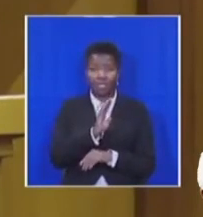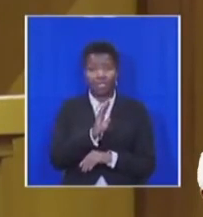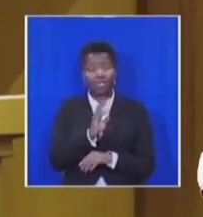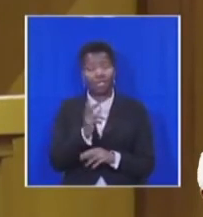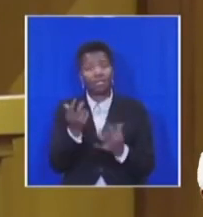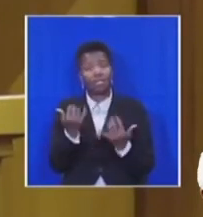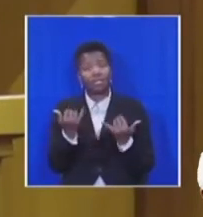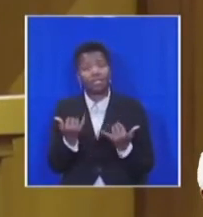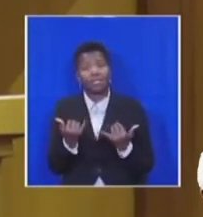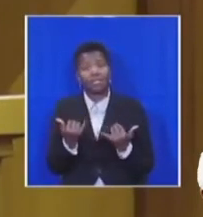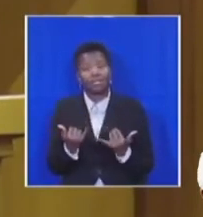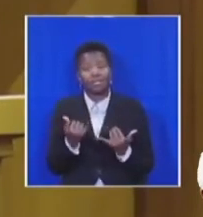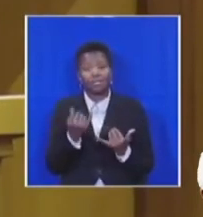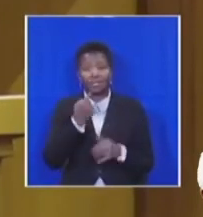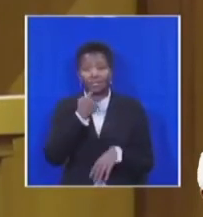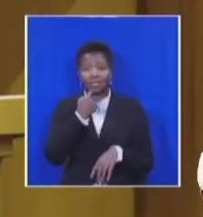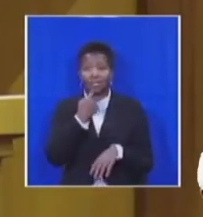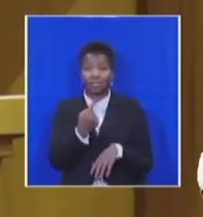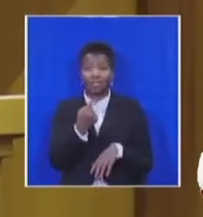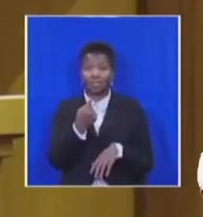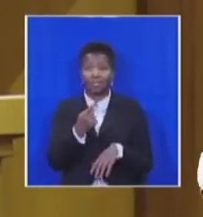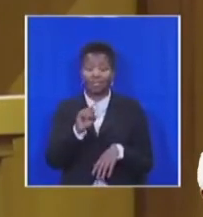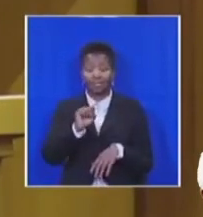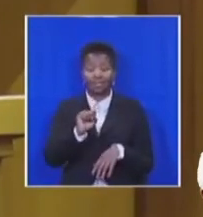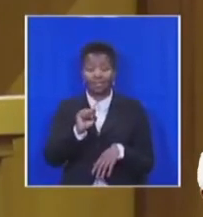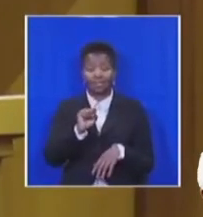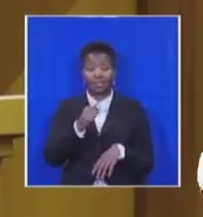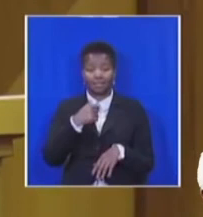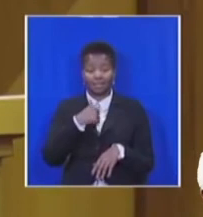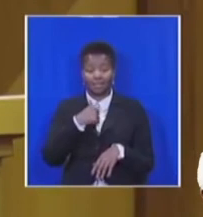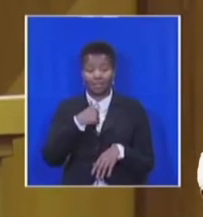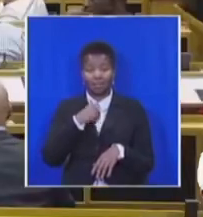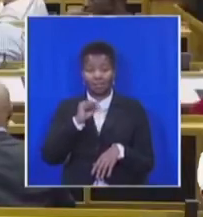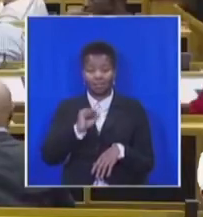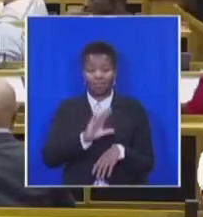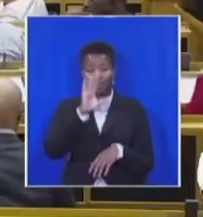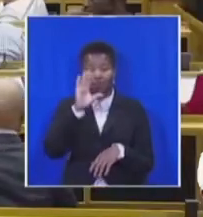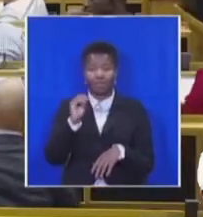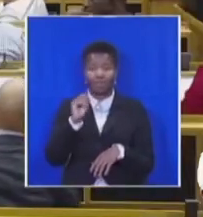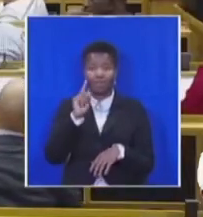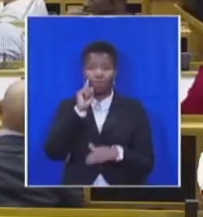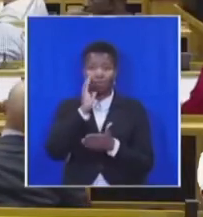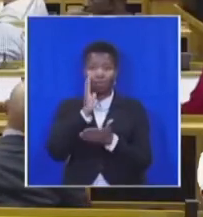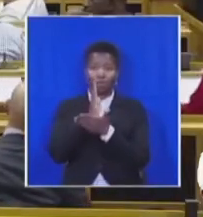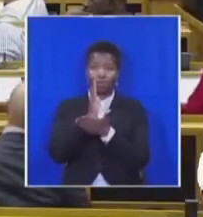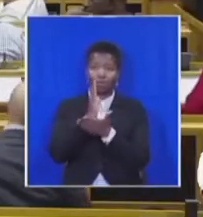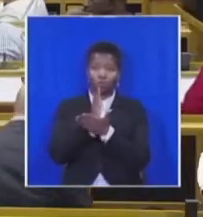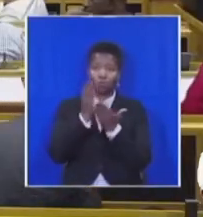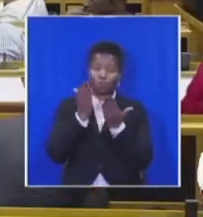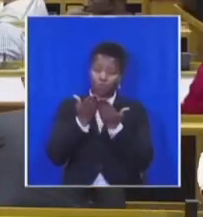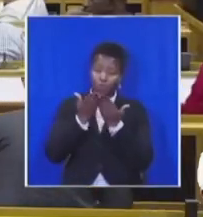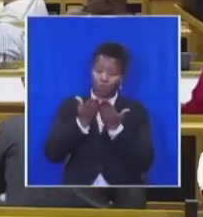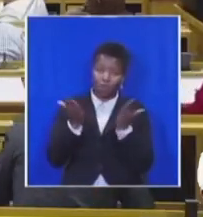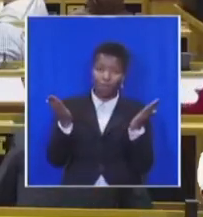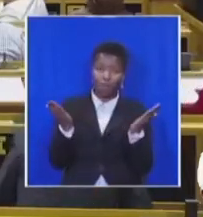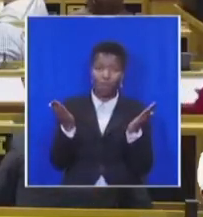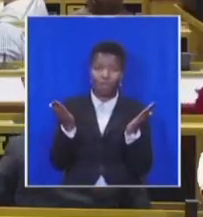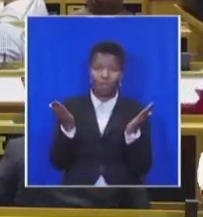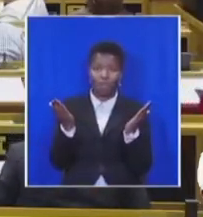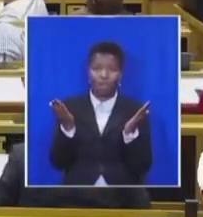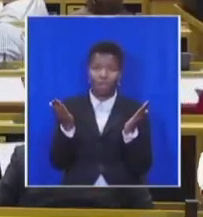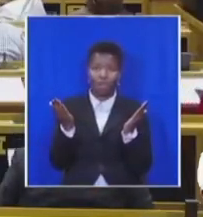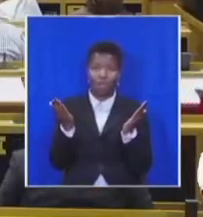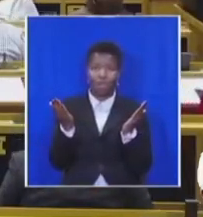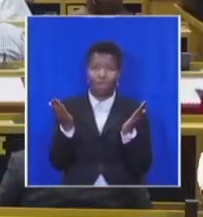Africa. Honorable member. Honorable Chair. Honorable Mokwele. Honorable Mokwele, please